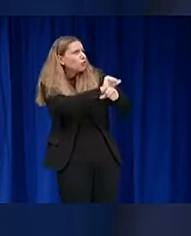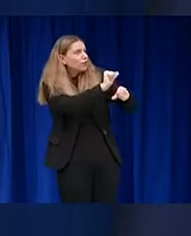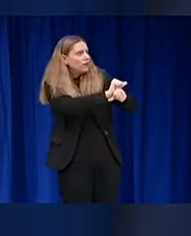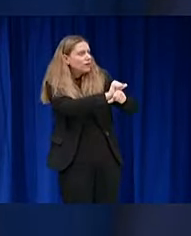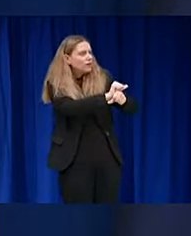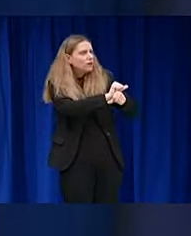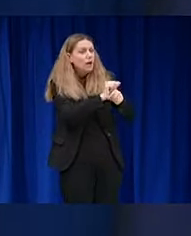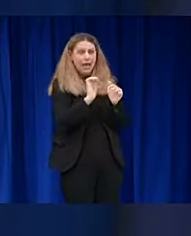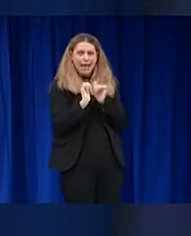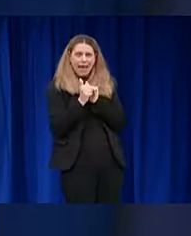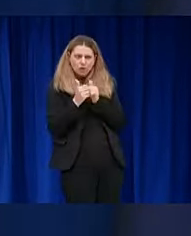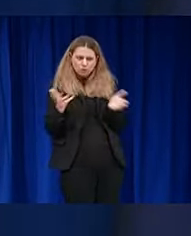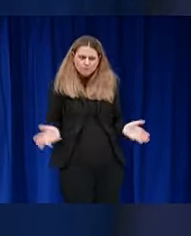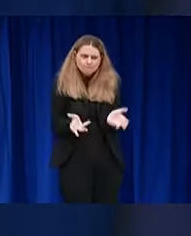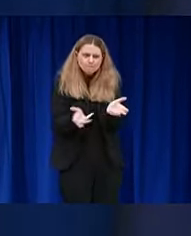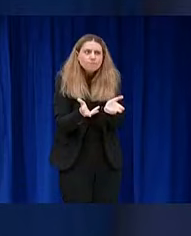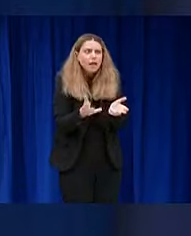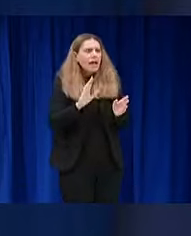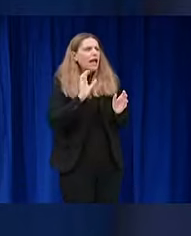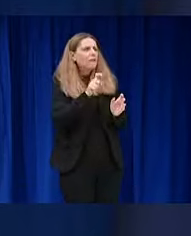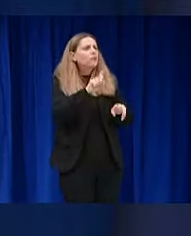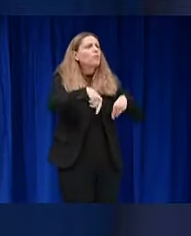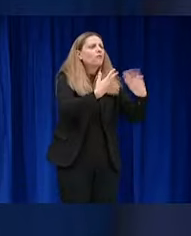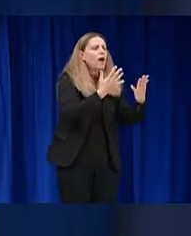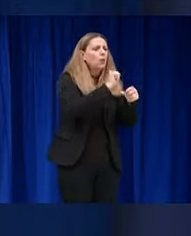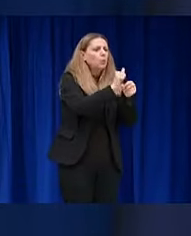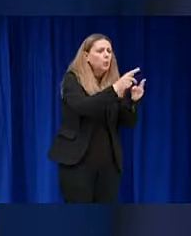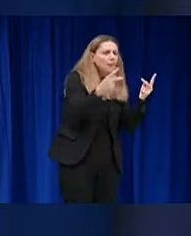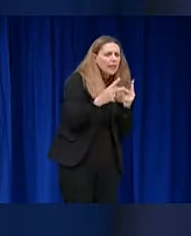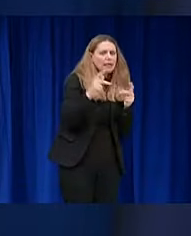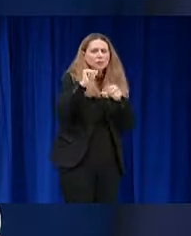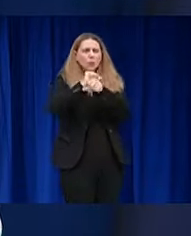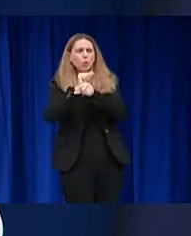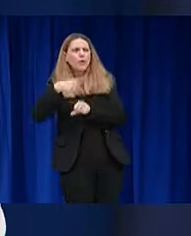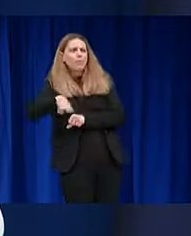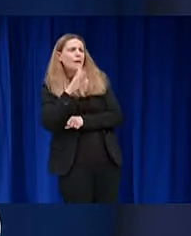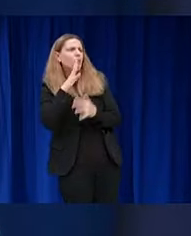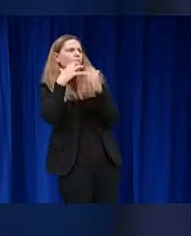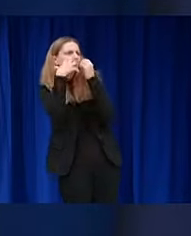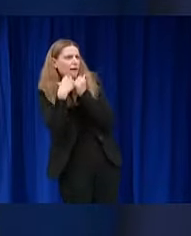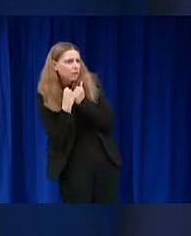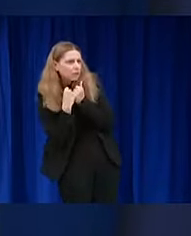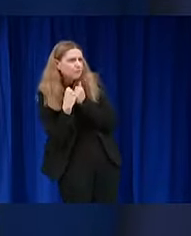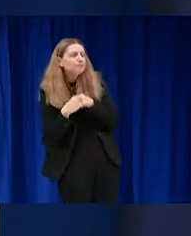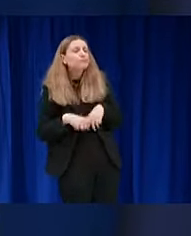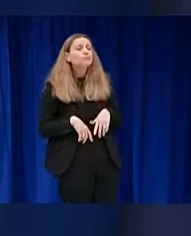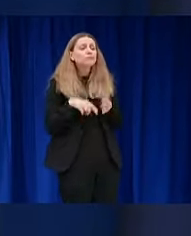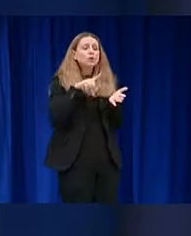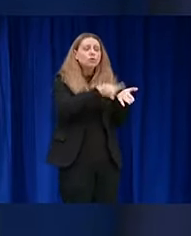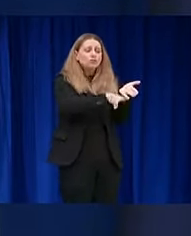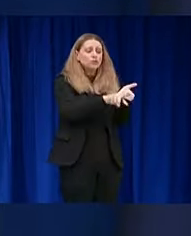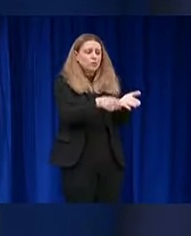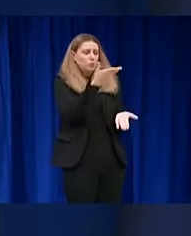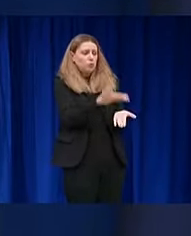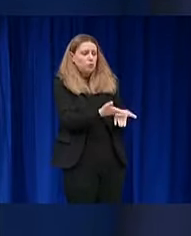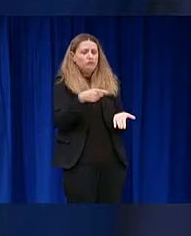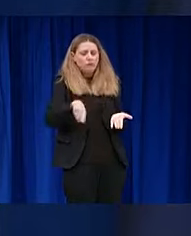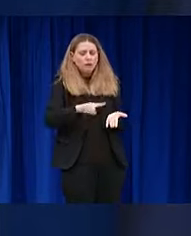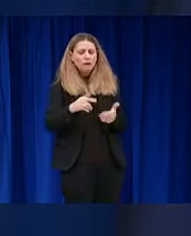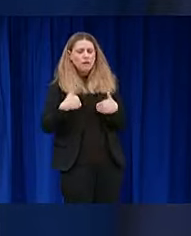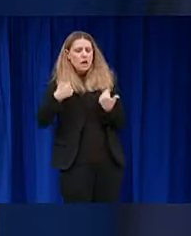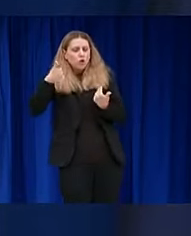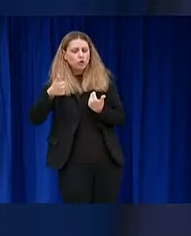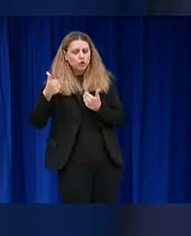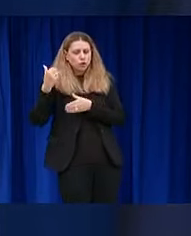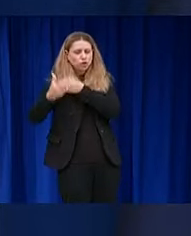they value. Stanford University-affiliated research shows that while younger generations place a high value on